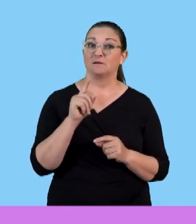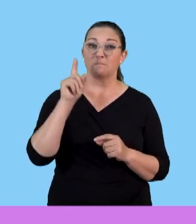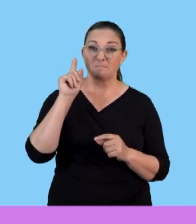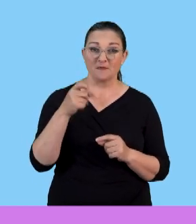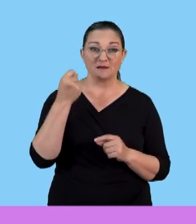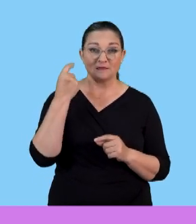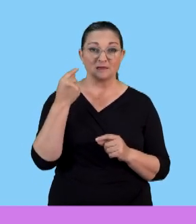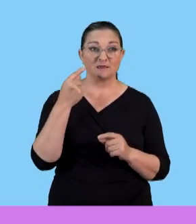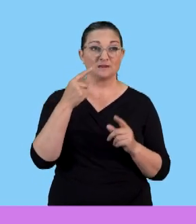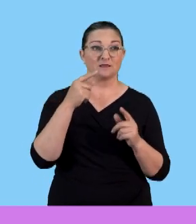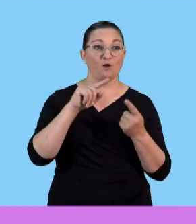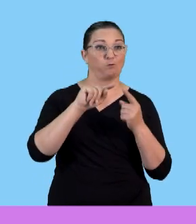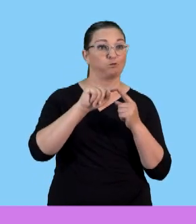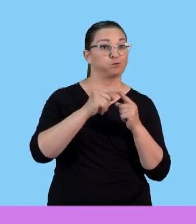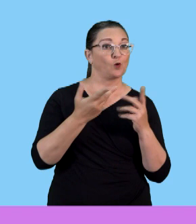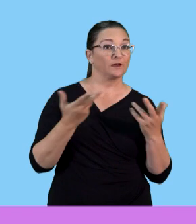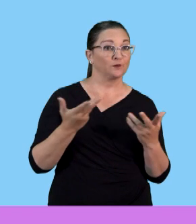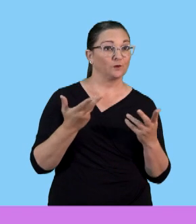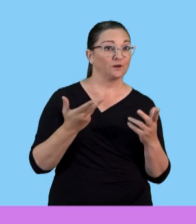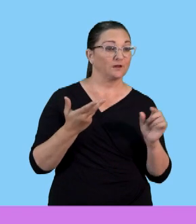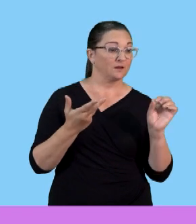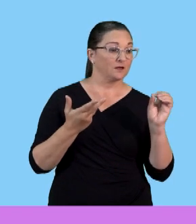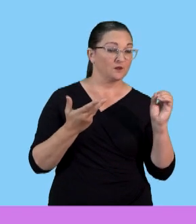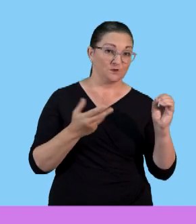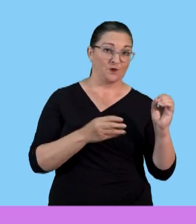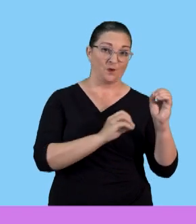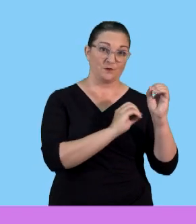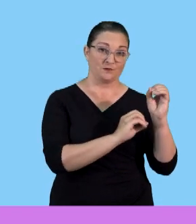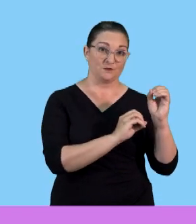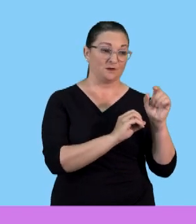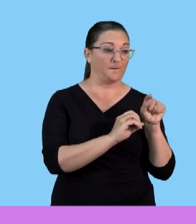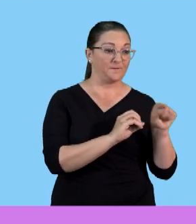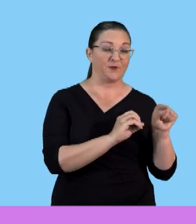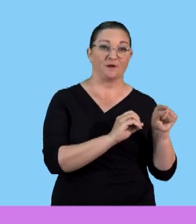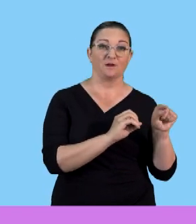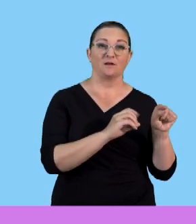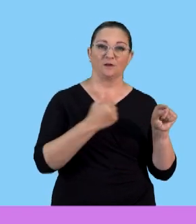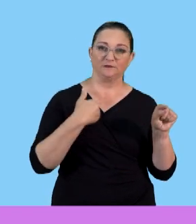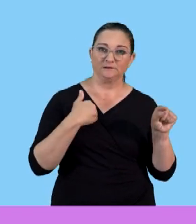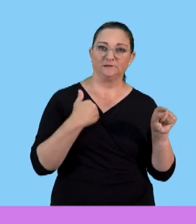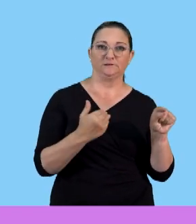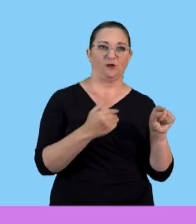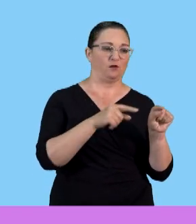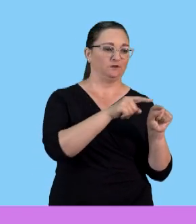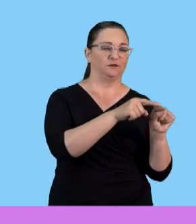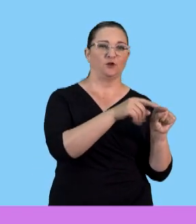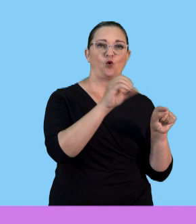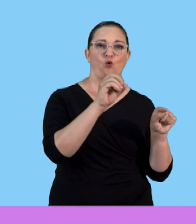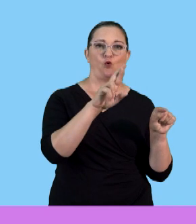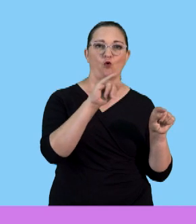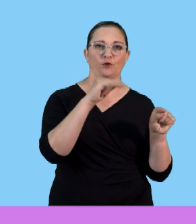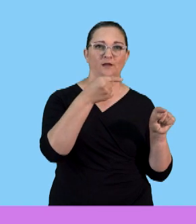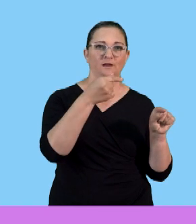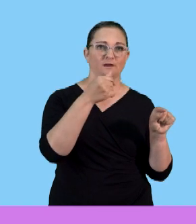regions in your graphs. So the point here, where it says 0 is to 0, we call it a point of origin. So now in this